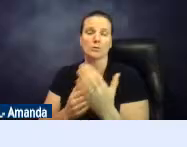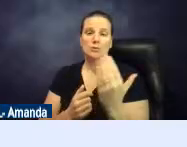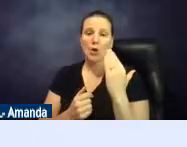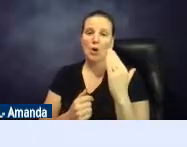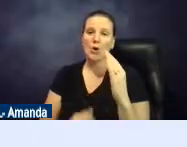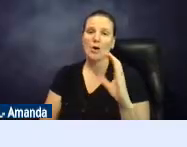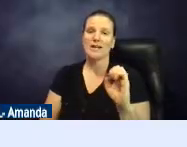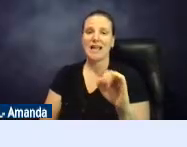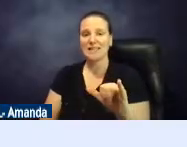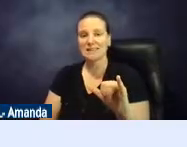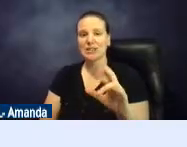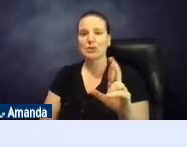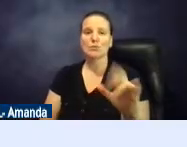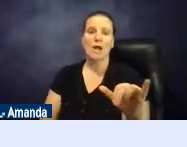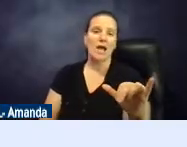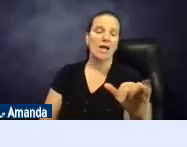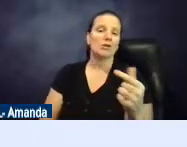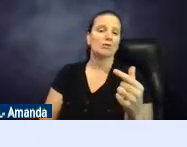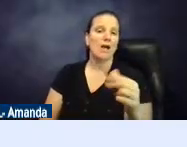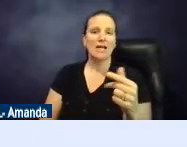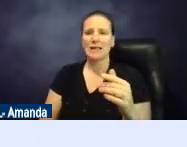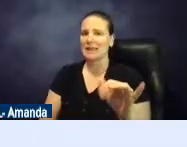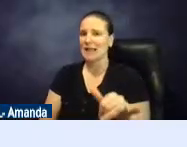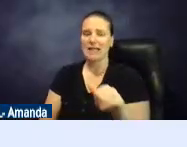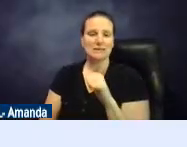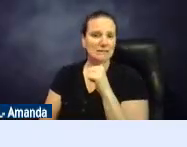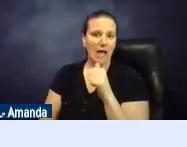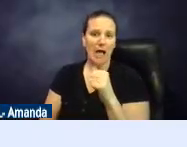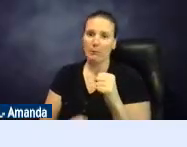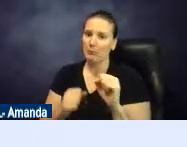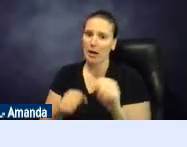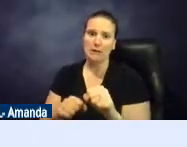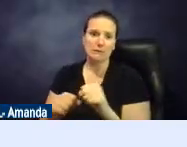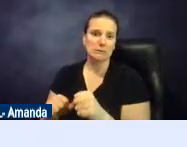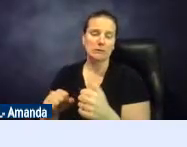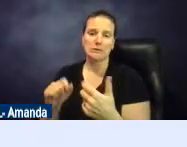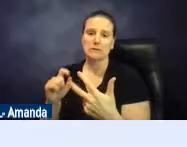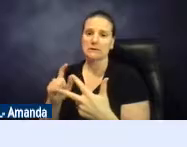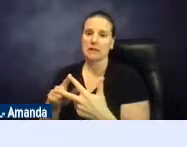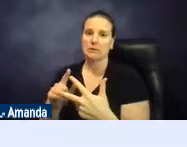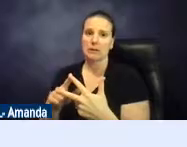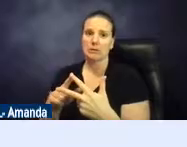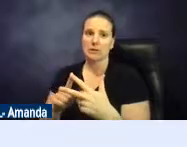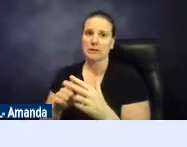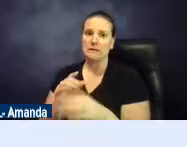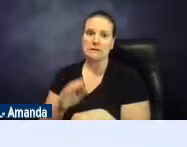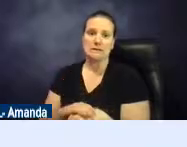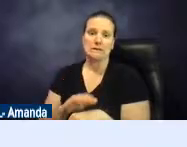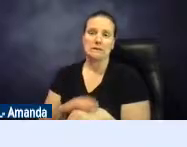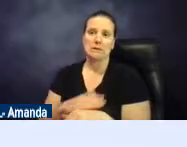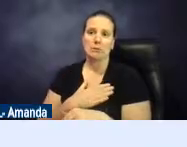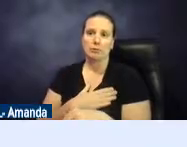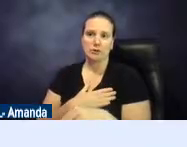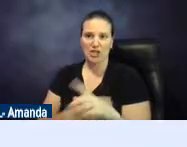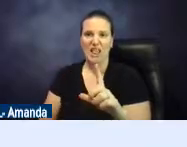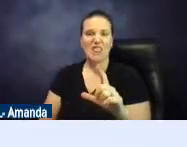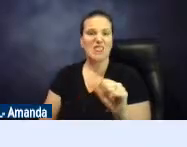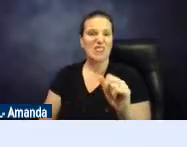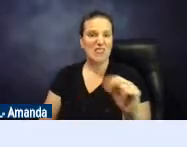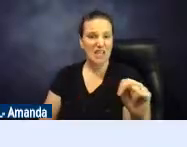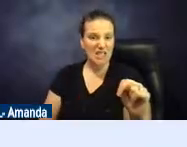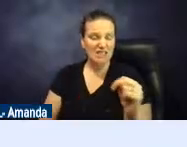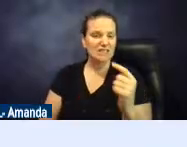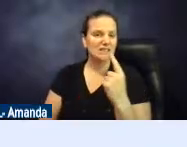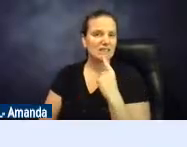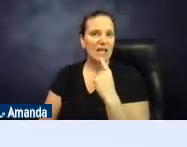and Ray and from Greg and the team that that's not going to be possible. So that second component, and I really want to flag that I appreciate what Lynn brought up and what